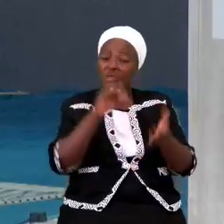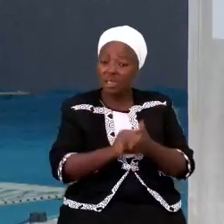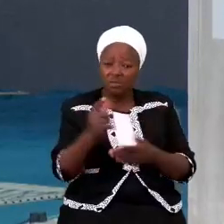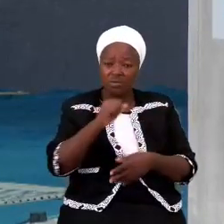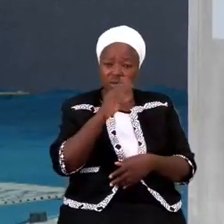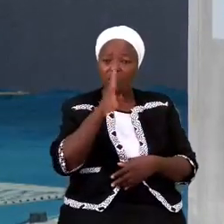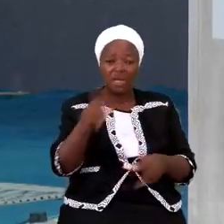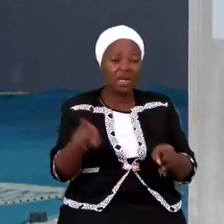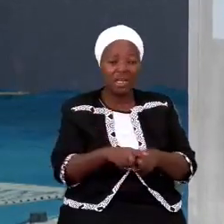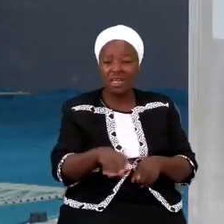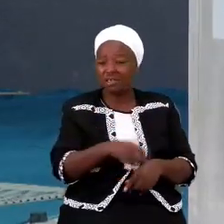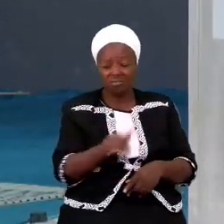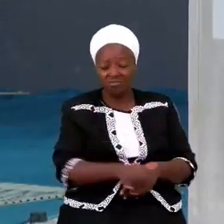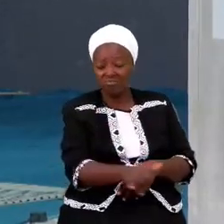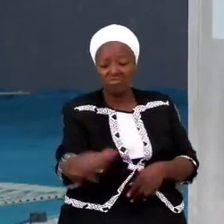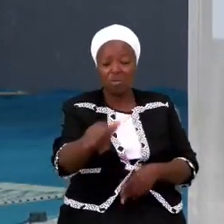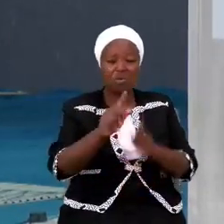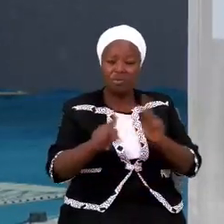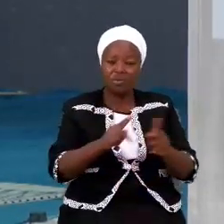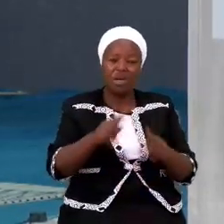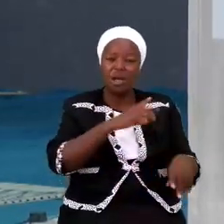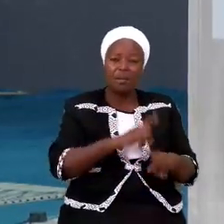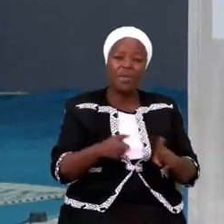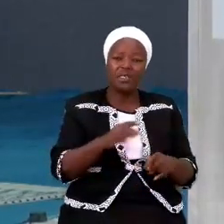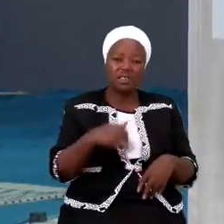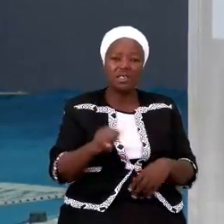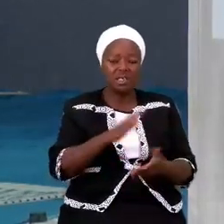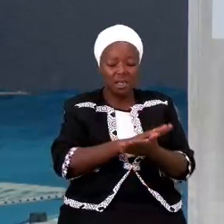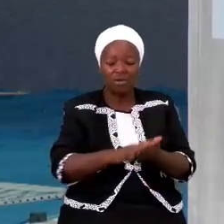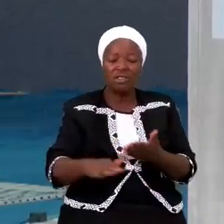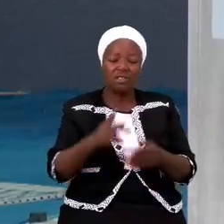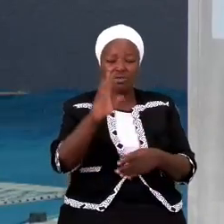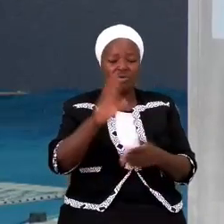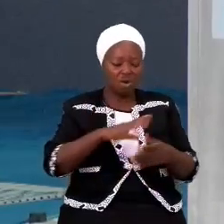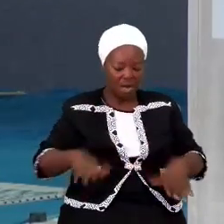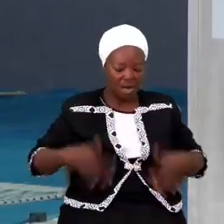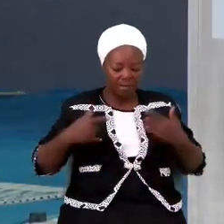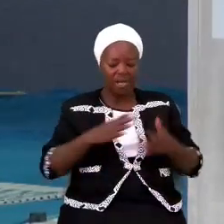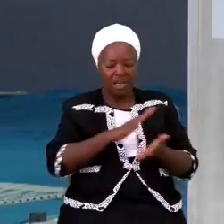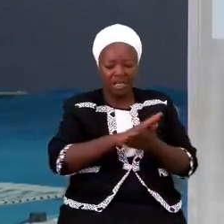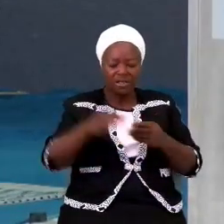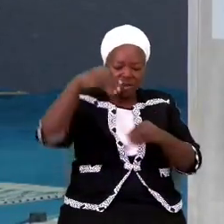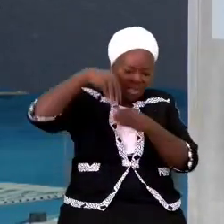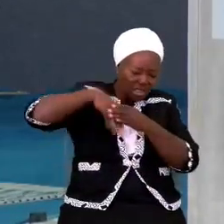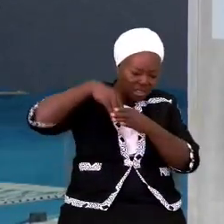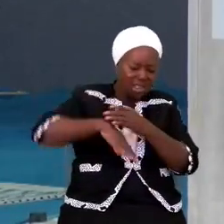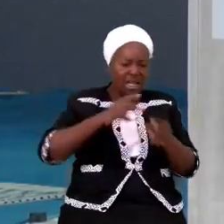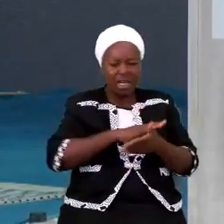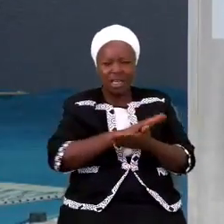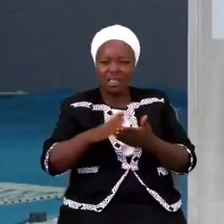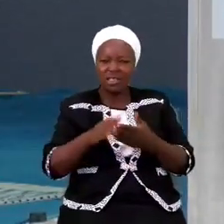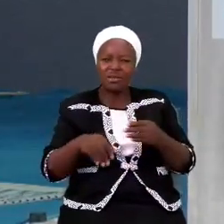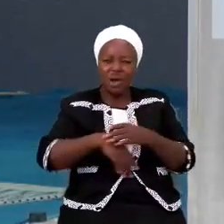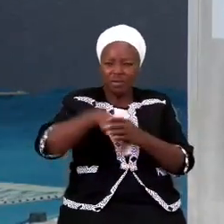internally and externally, a peculiar person, the refining love of God. Look